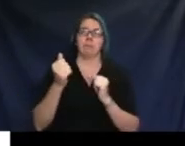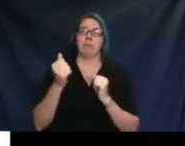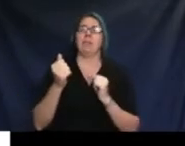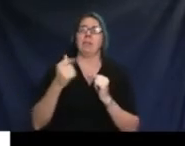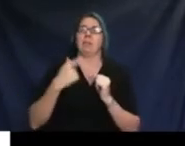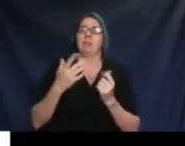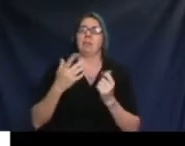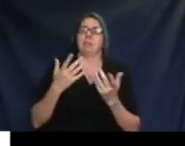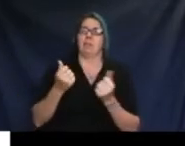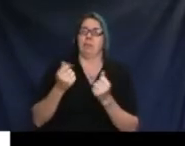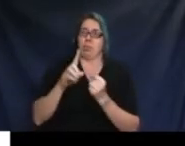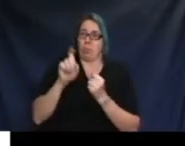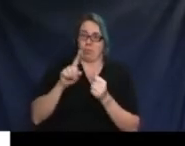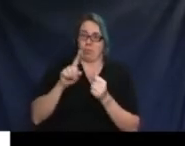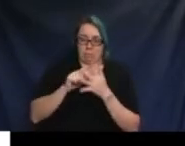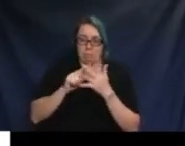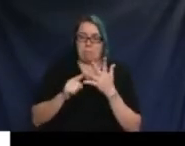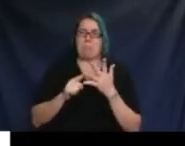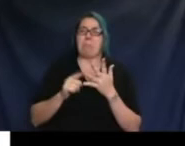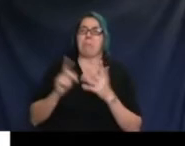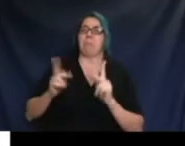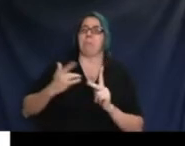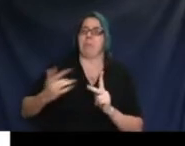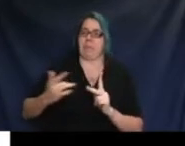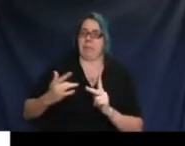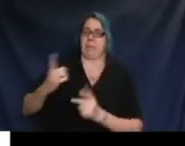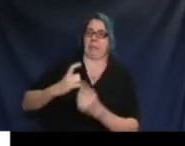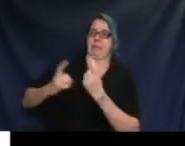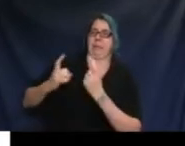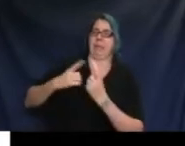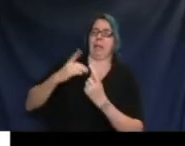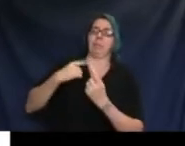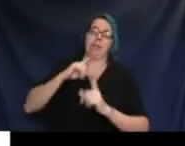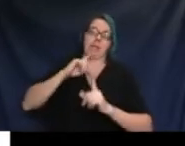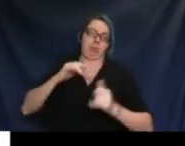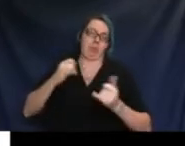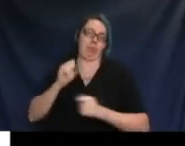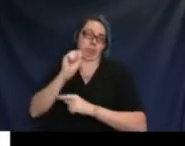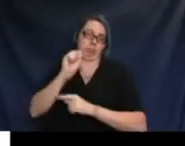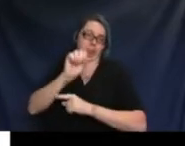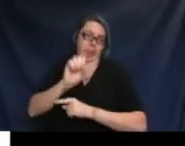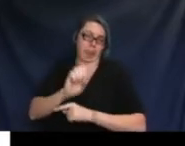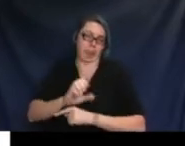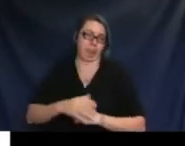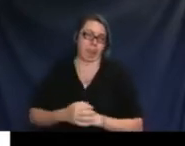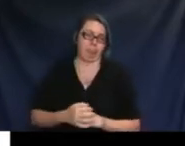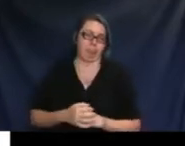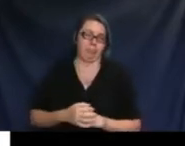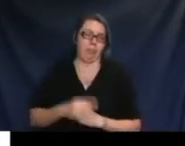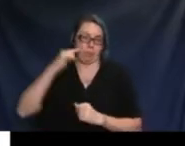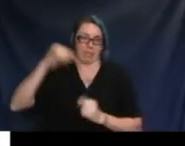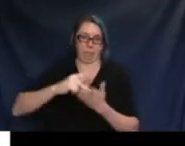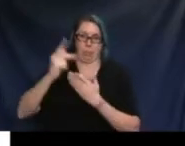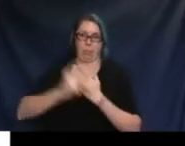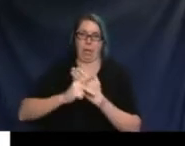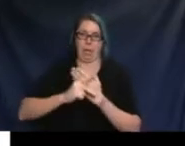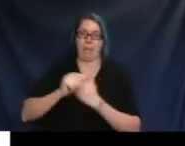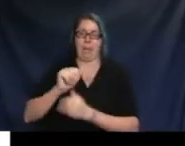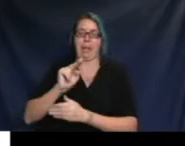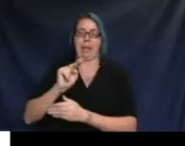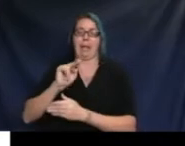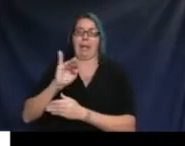sort of requirements for this particular program, Animating Toronto Streets. The thing about this program that makes